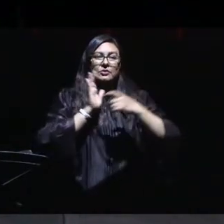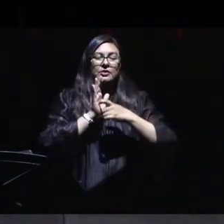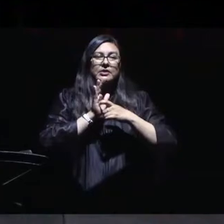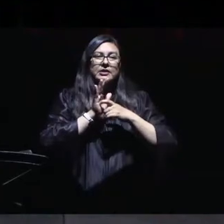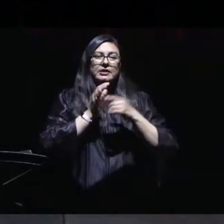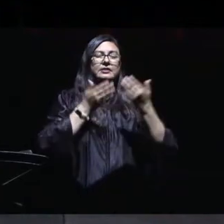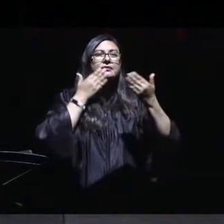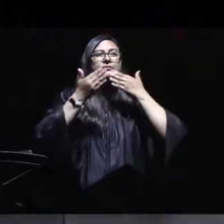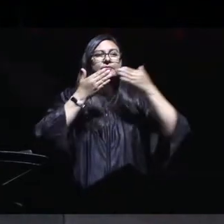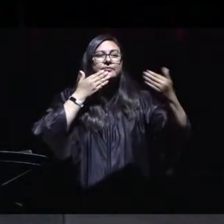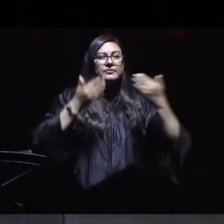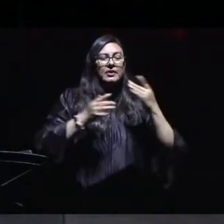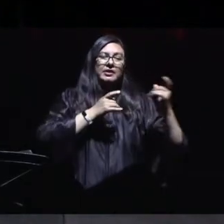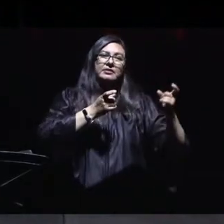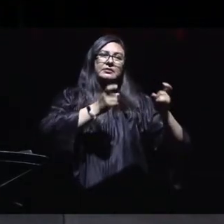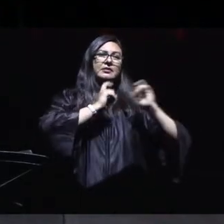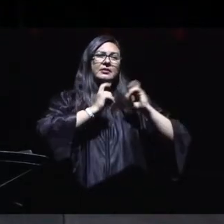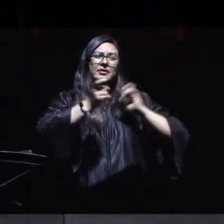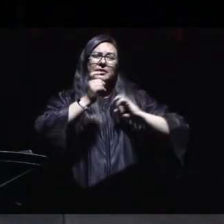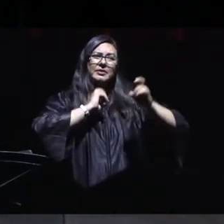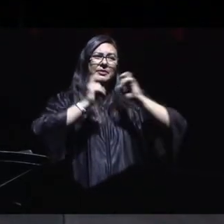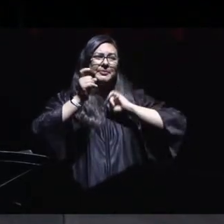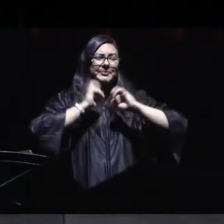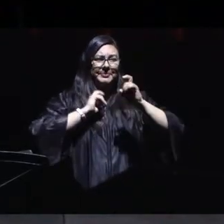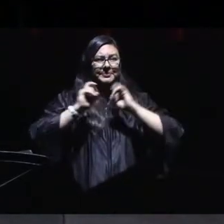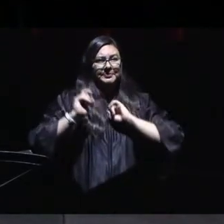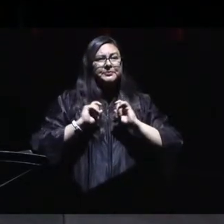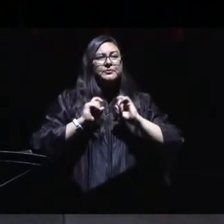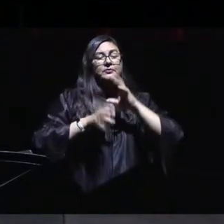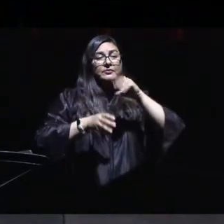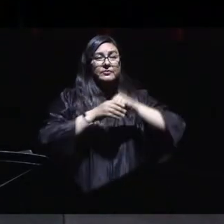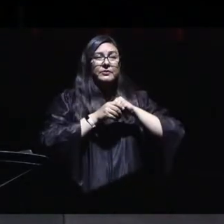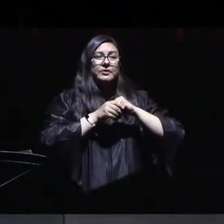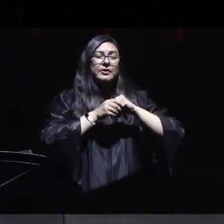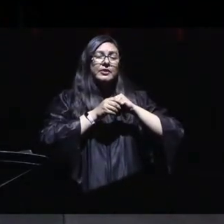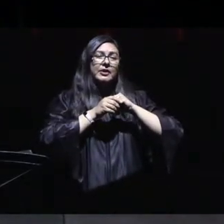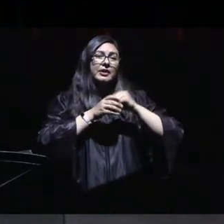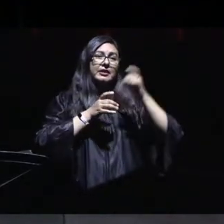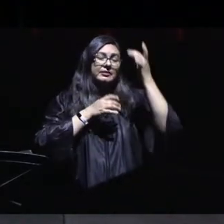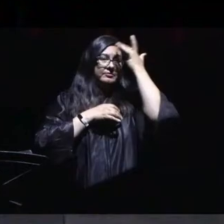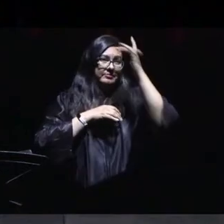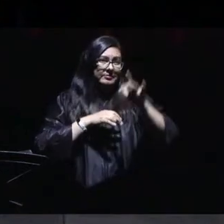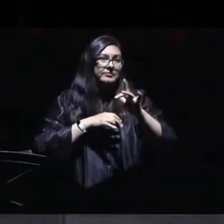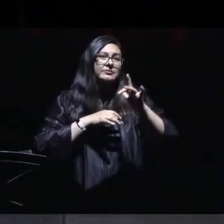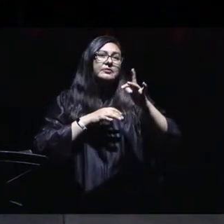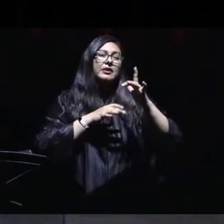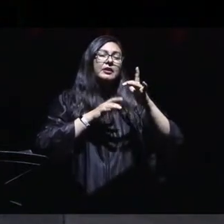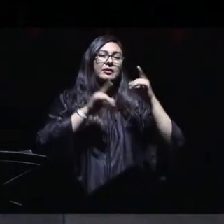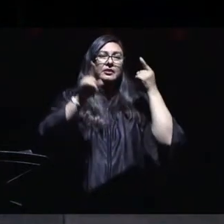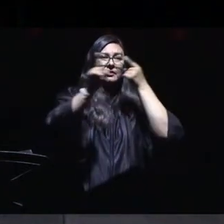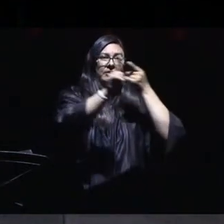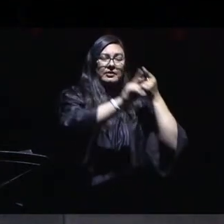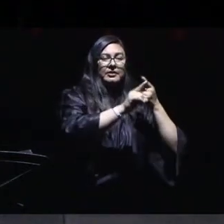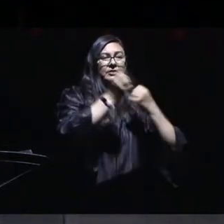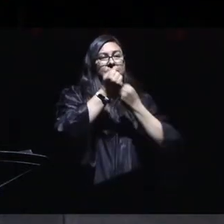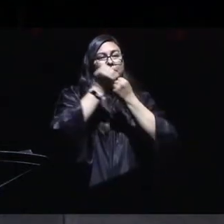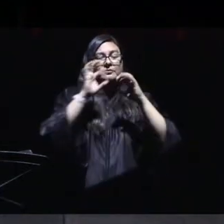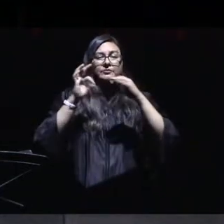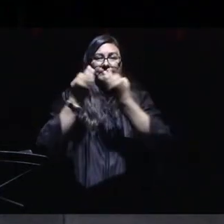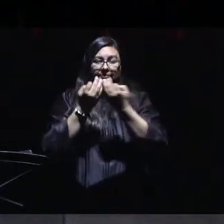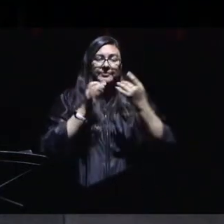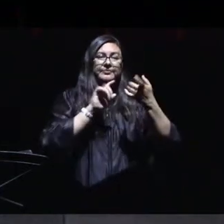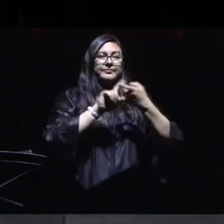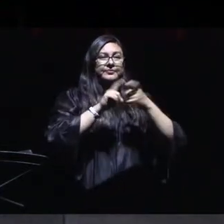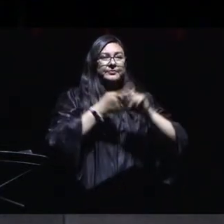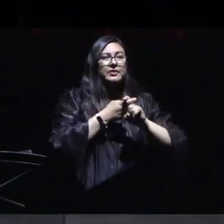remain thankful for the many gifts bestowed upon us, including the gift of intellect, goals met, the support of family and